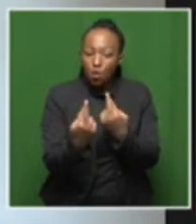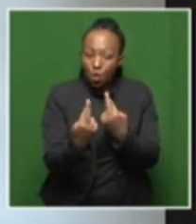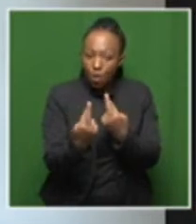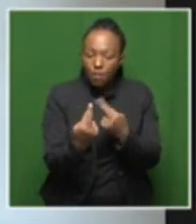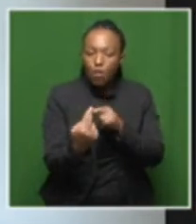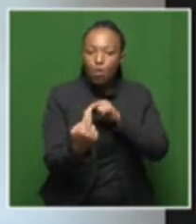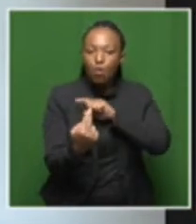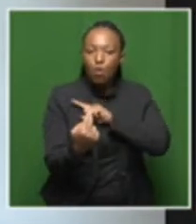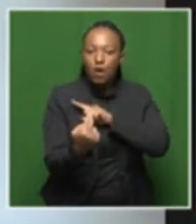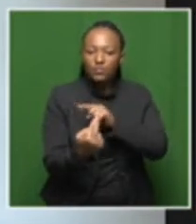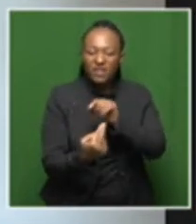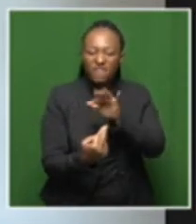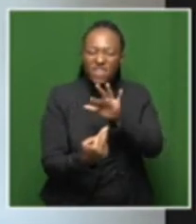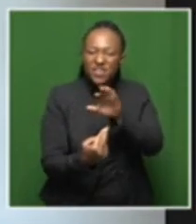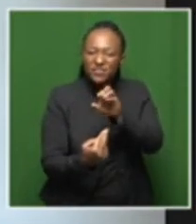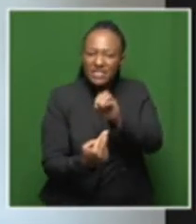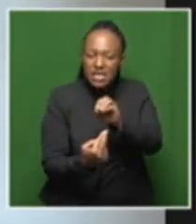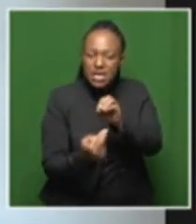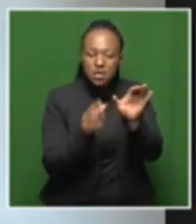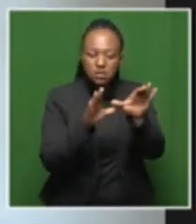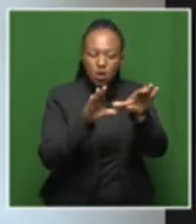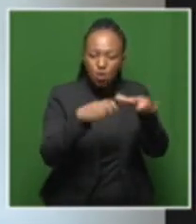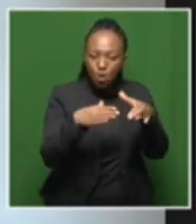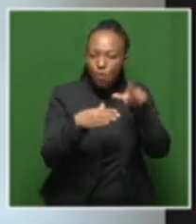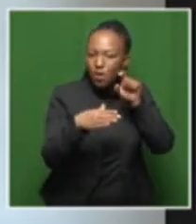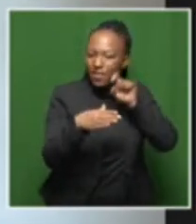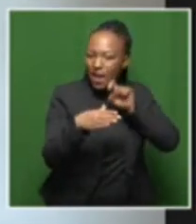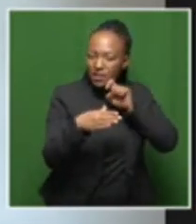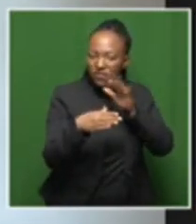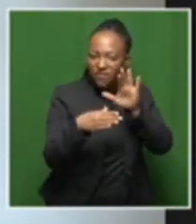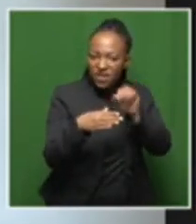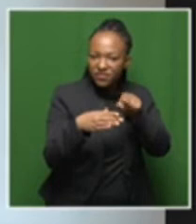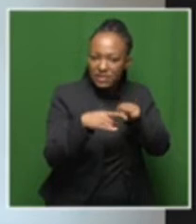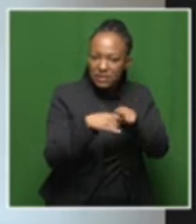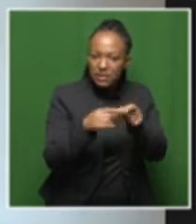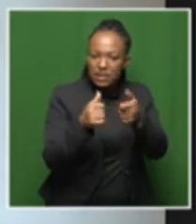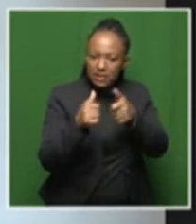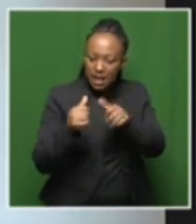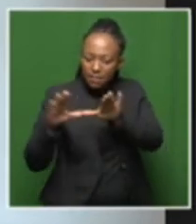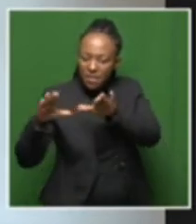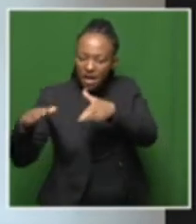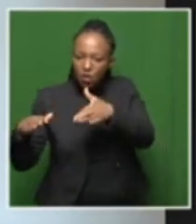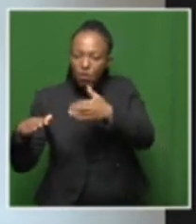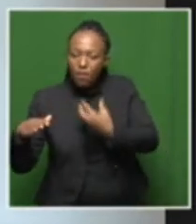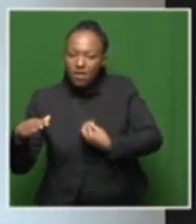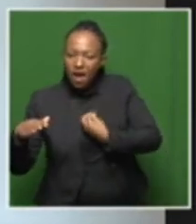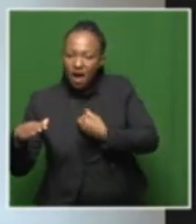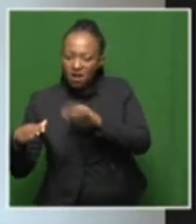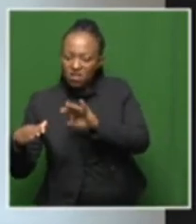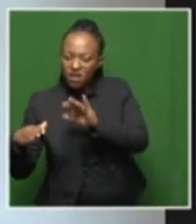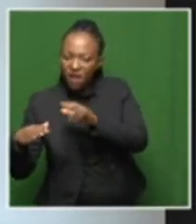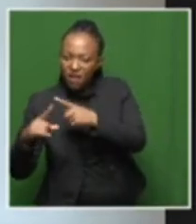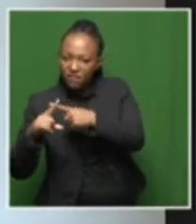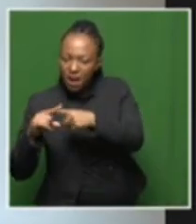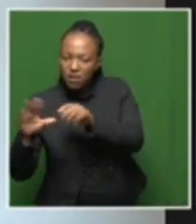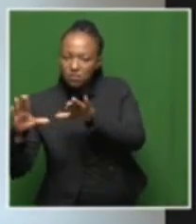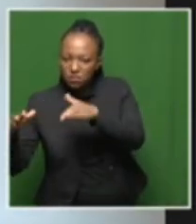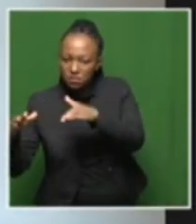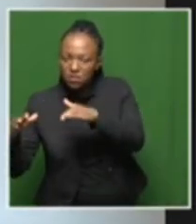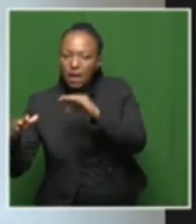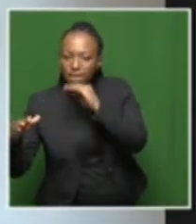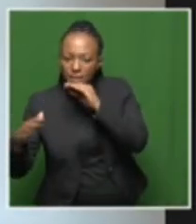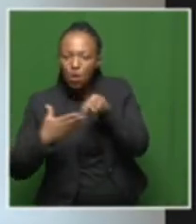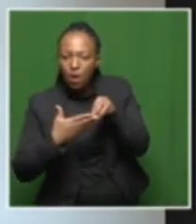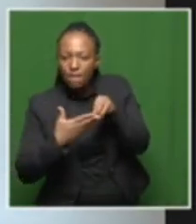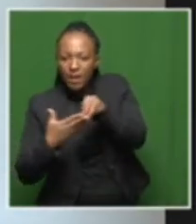when the 50 plus population comes in, and I suspect the younger population too, they will bring a lot of the older